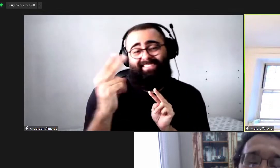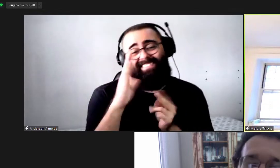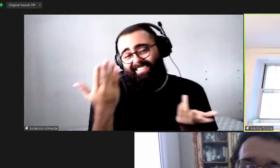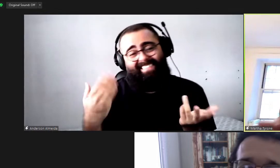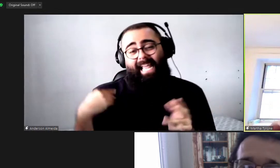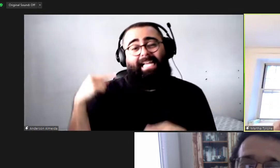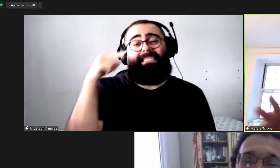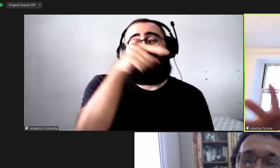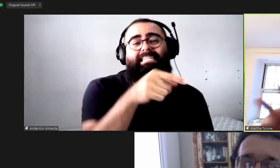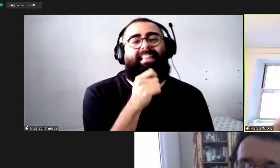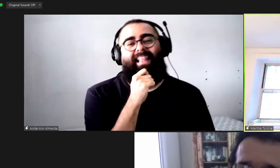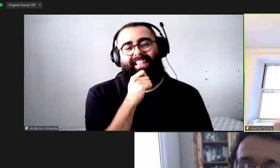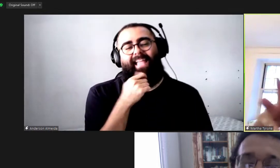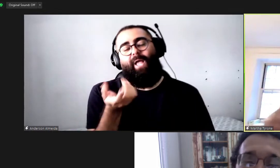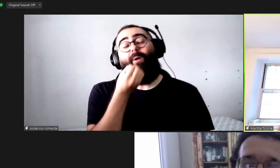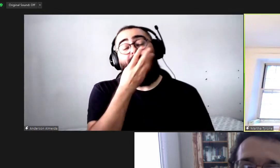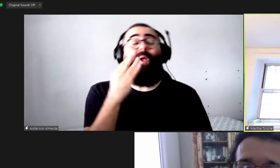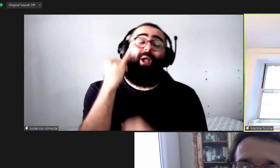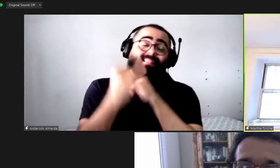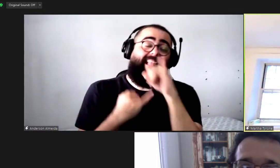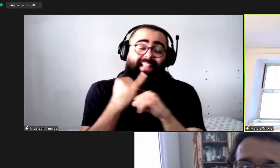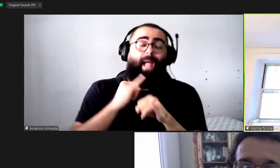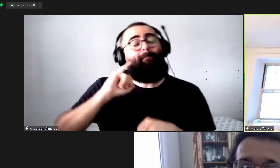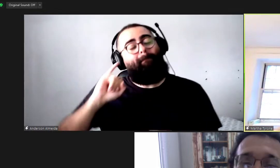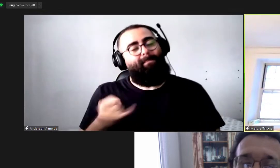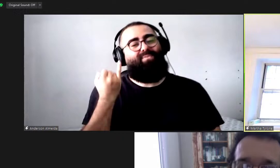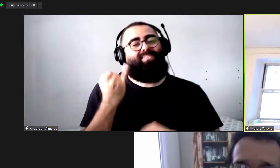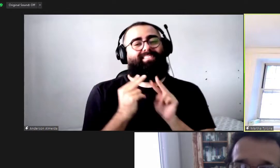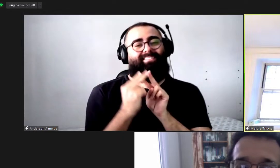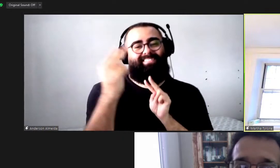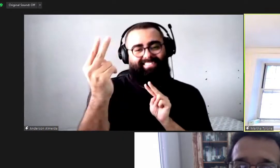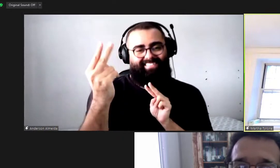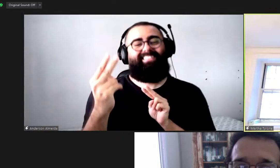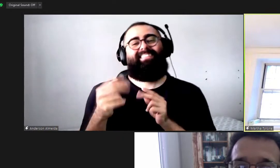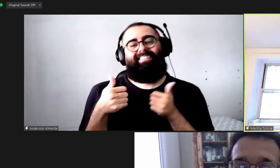your flexibility in terms of setting